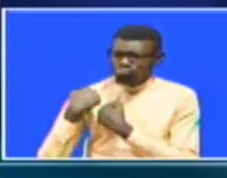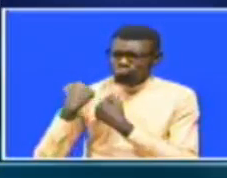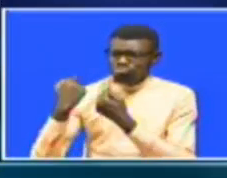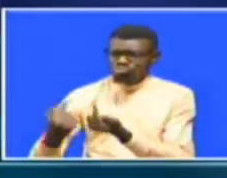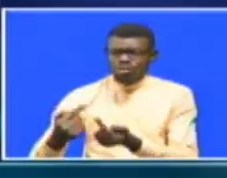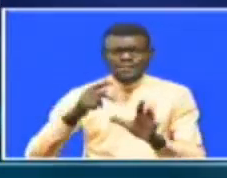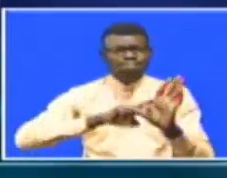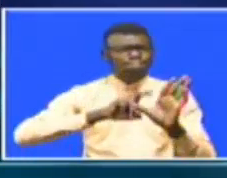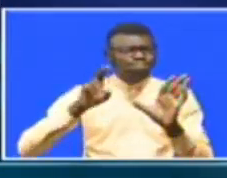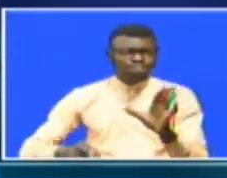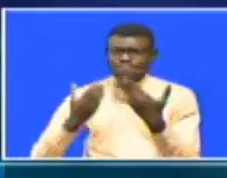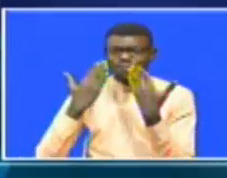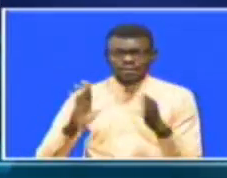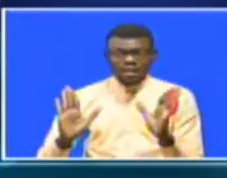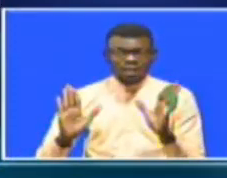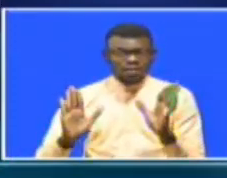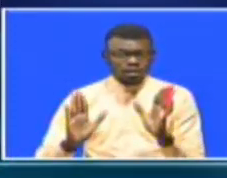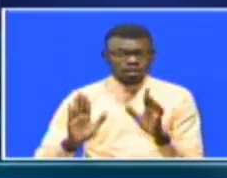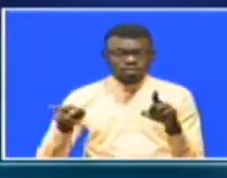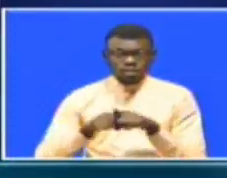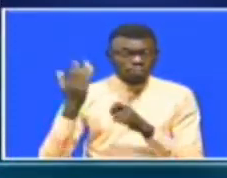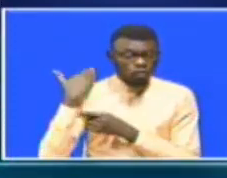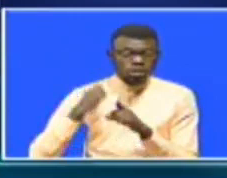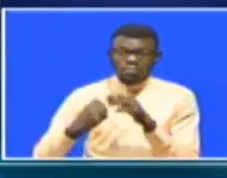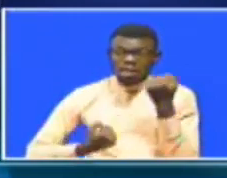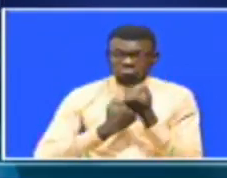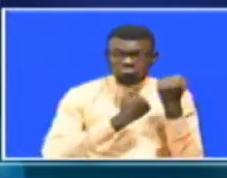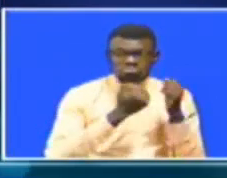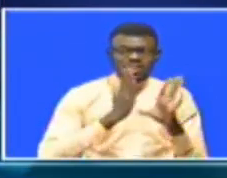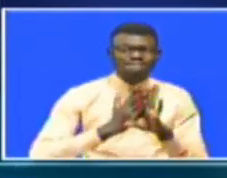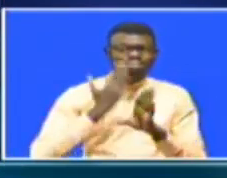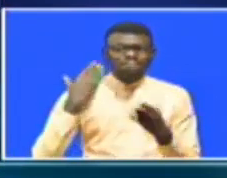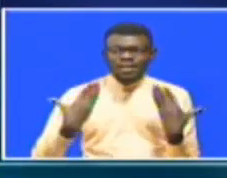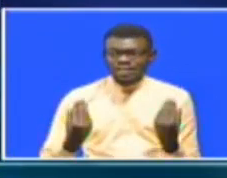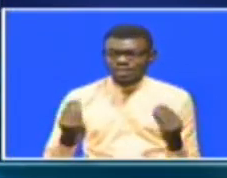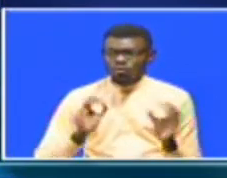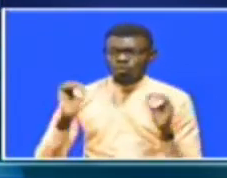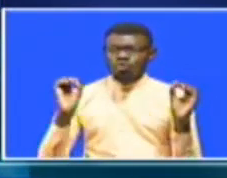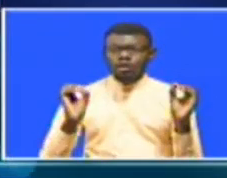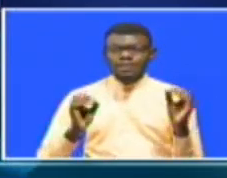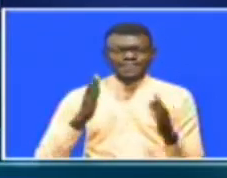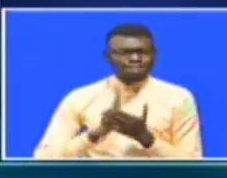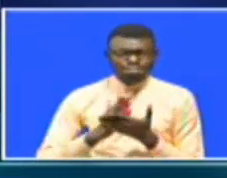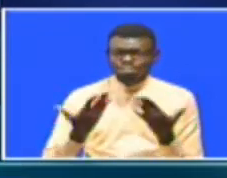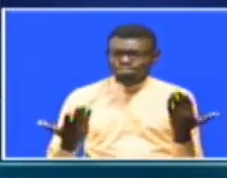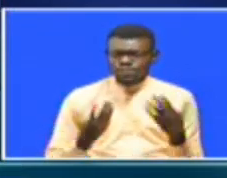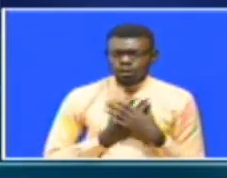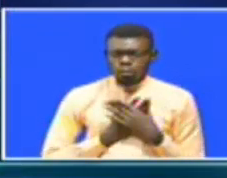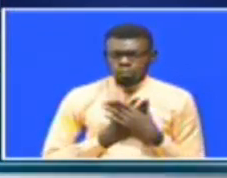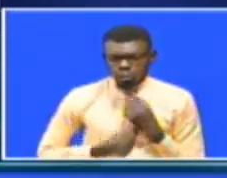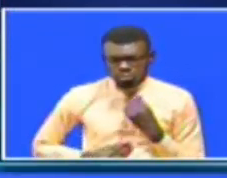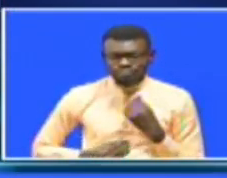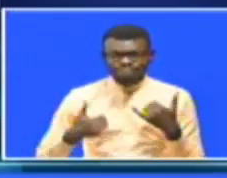the side. Sponsors pulling out was such a hard blow to the team, and it really discouraged some of